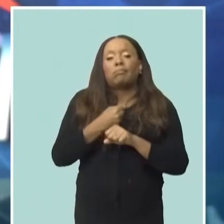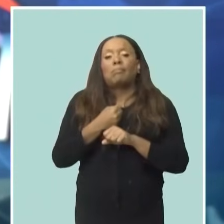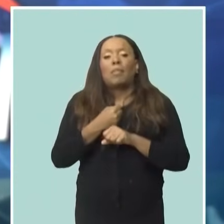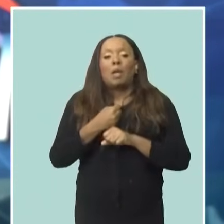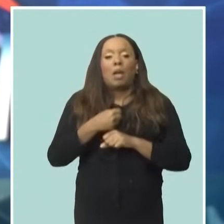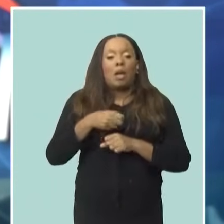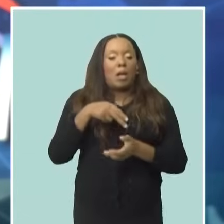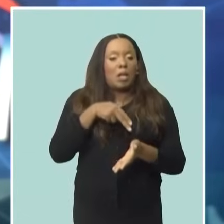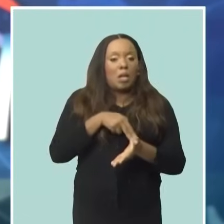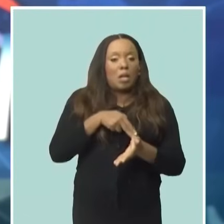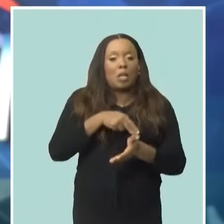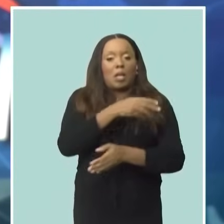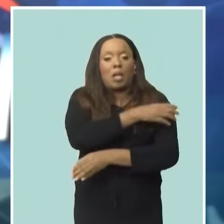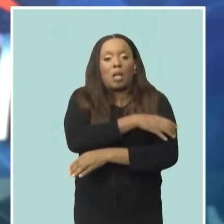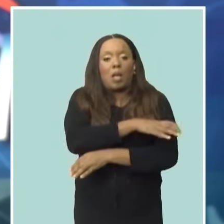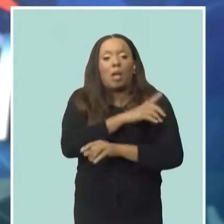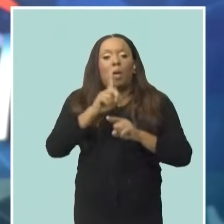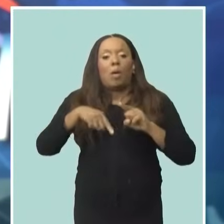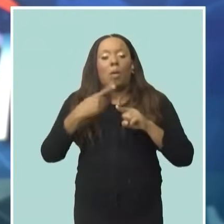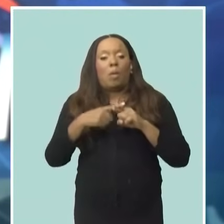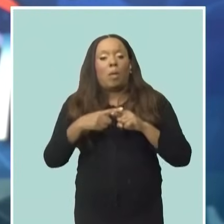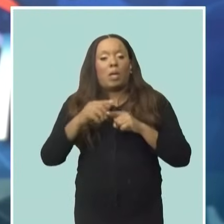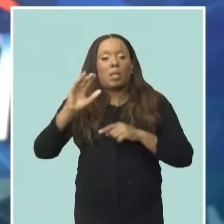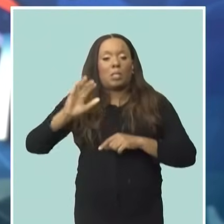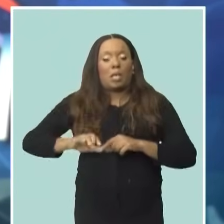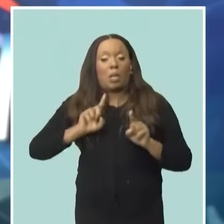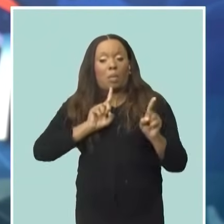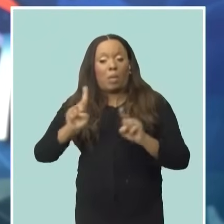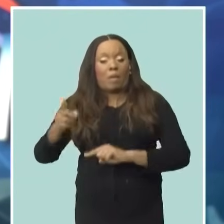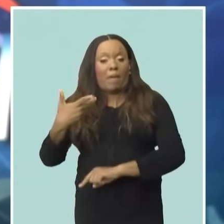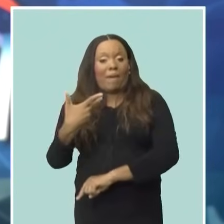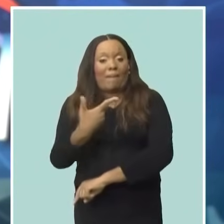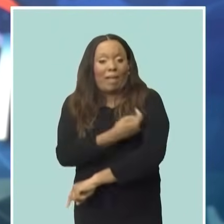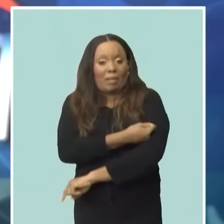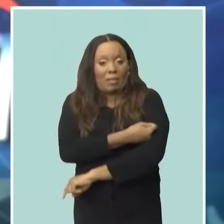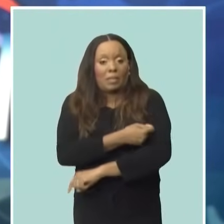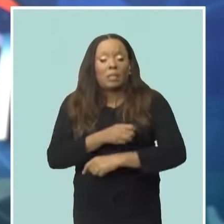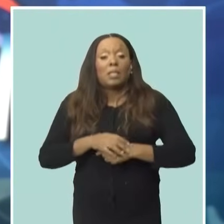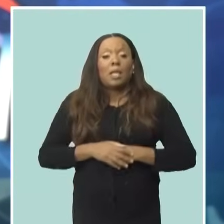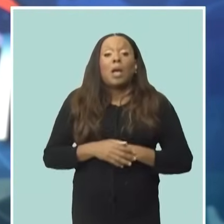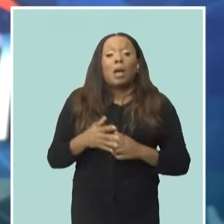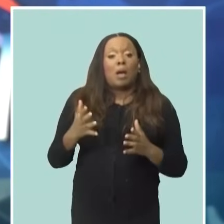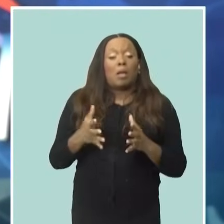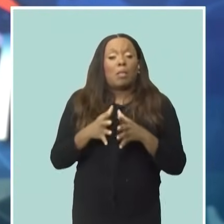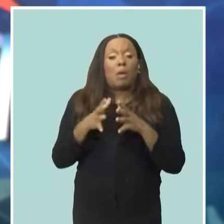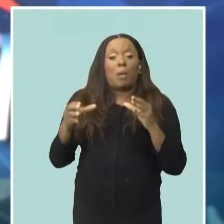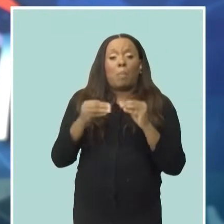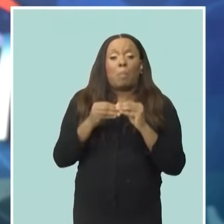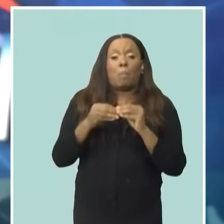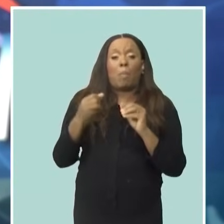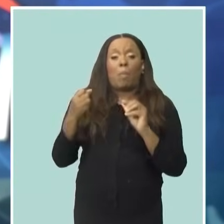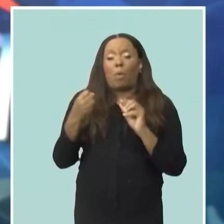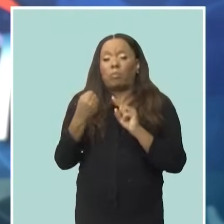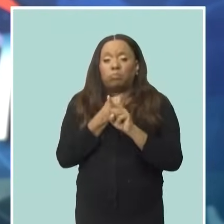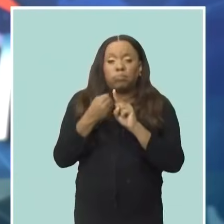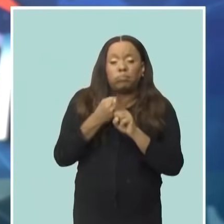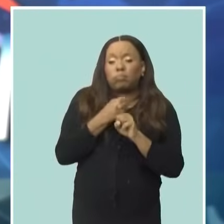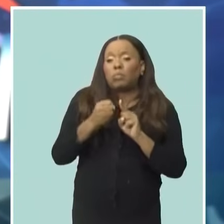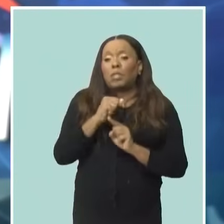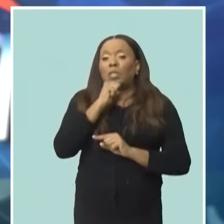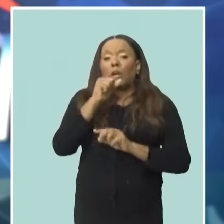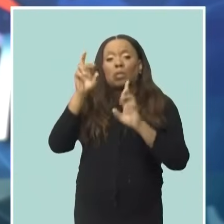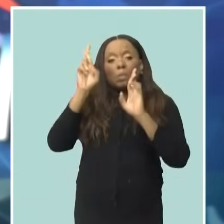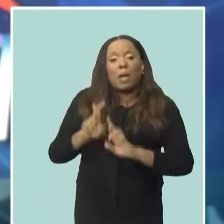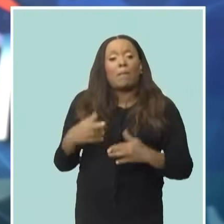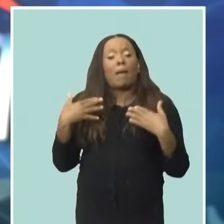parent during a heated dispute over a child's vaccination. The General Secretary says increasing acts of violence and disrespect of